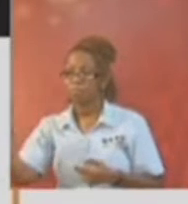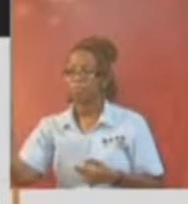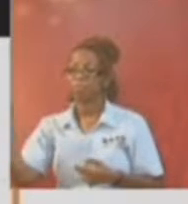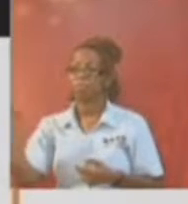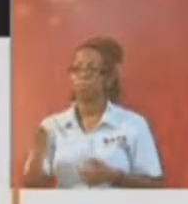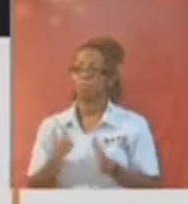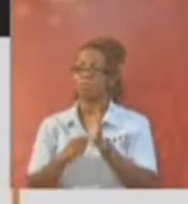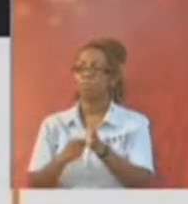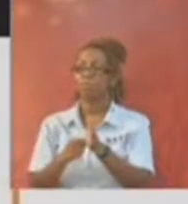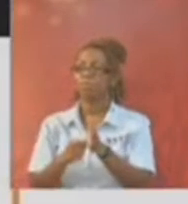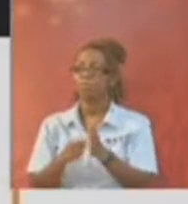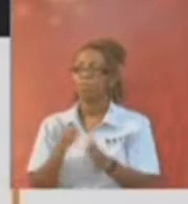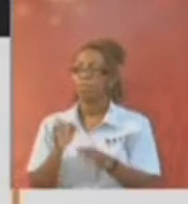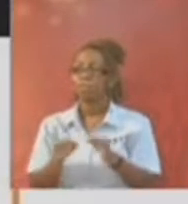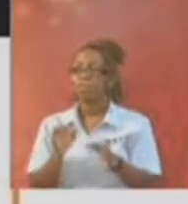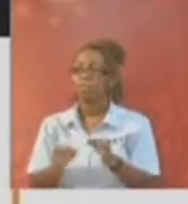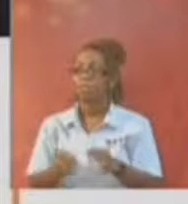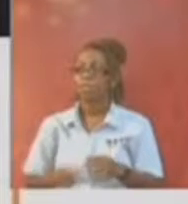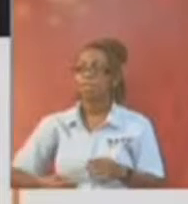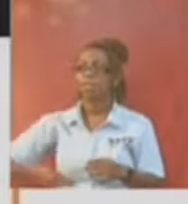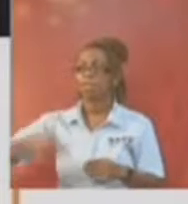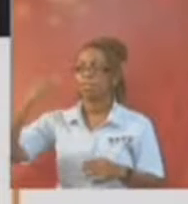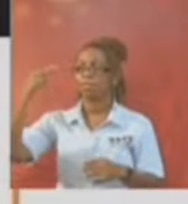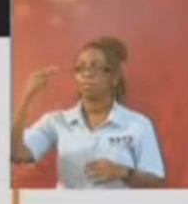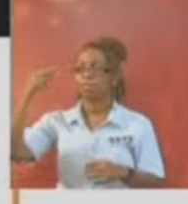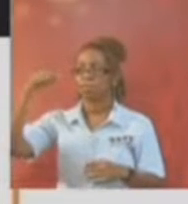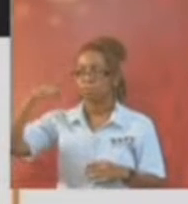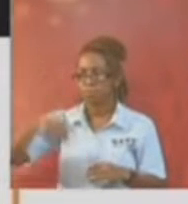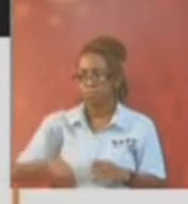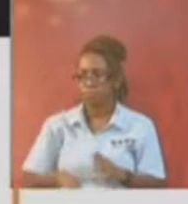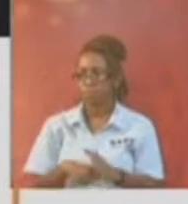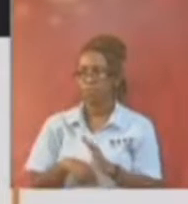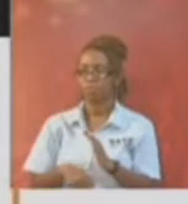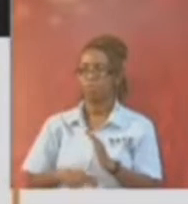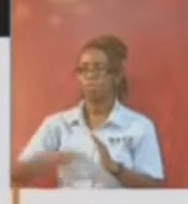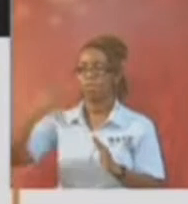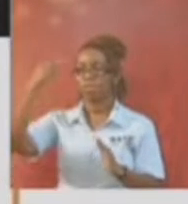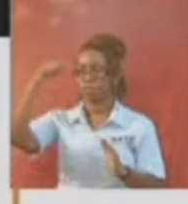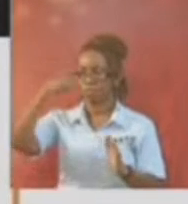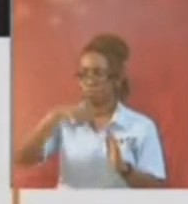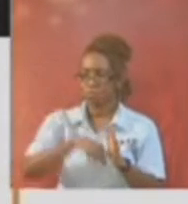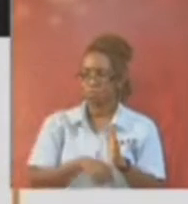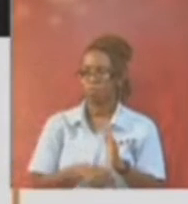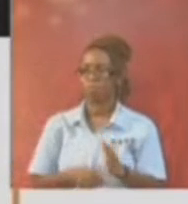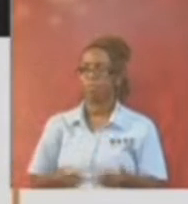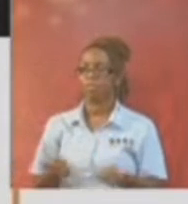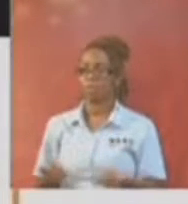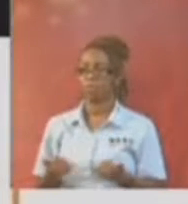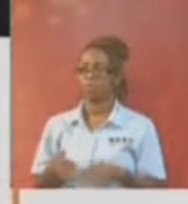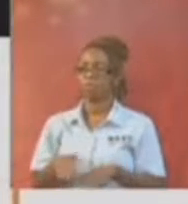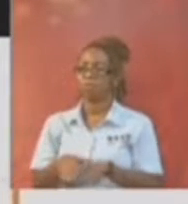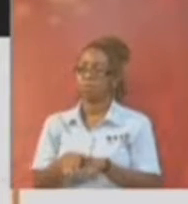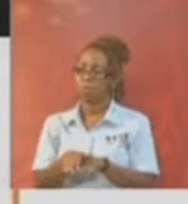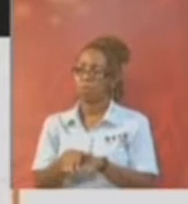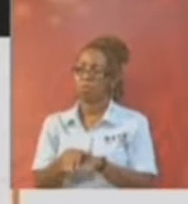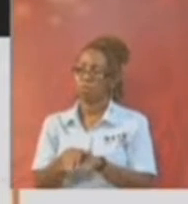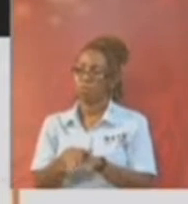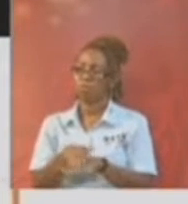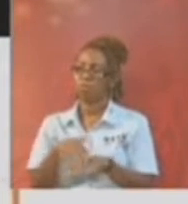dropped back to its sort of previous trajectory, moving slowly downwards as we move towards the end of the